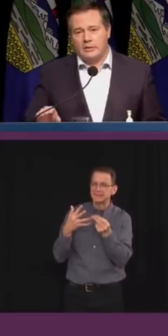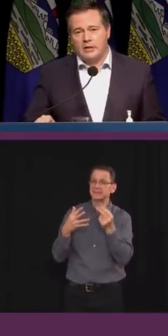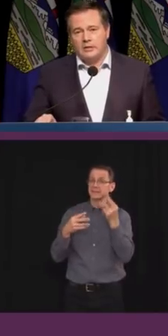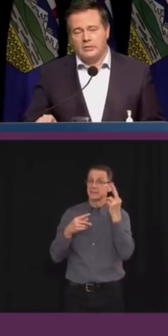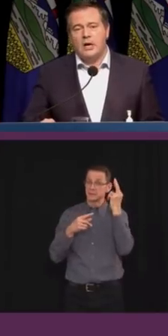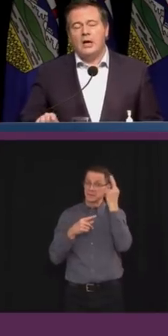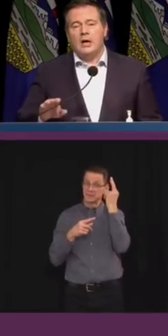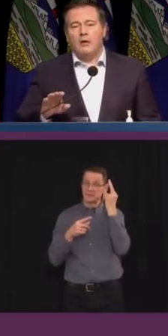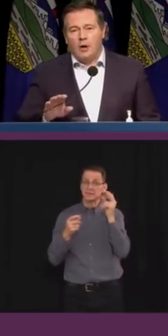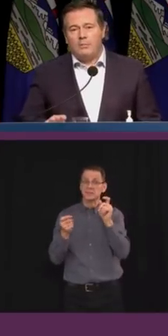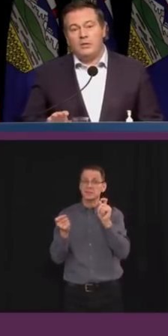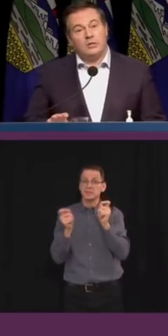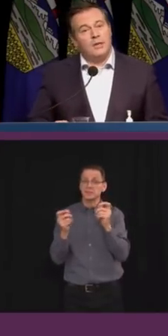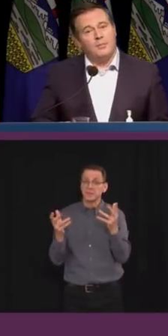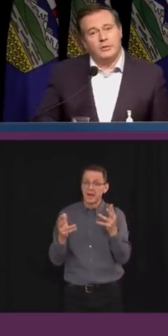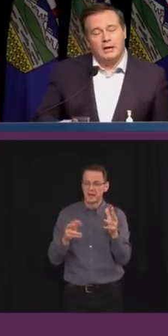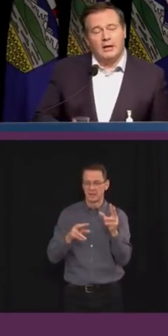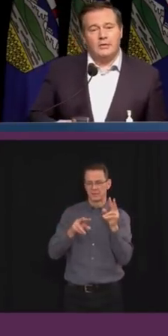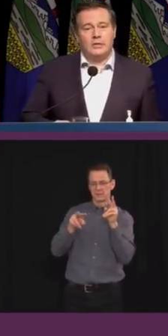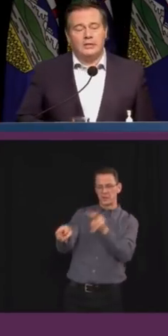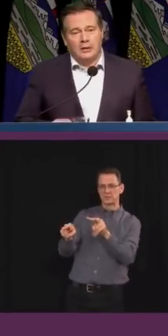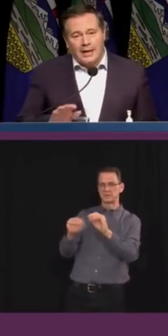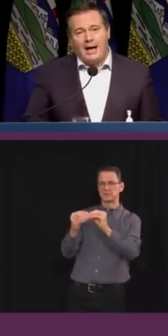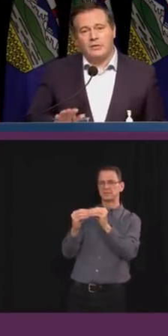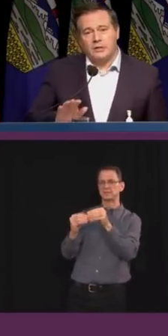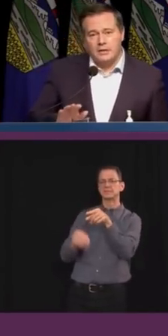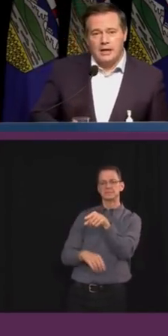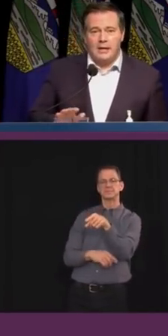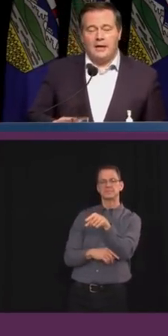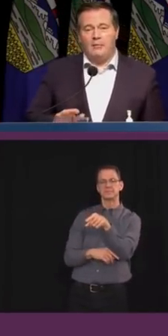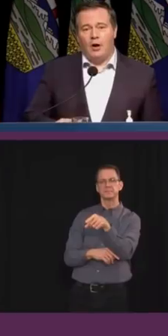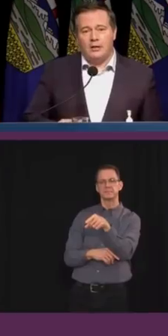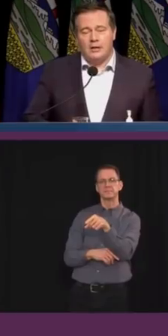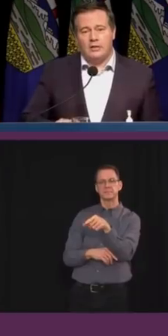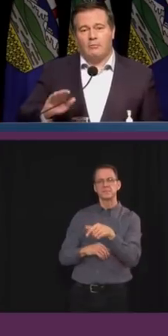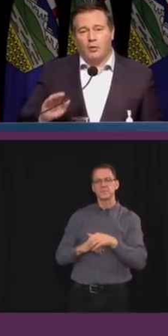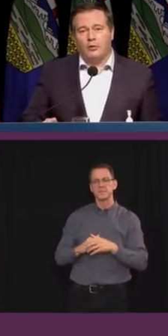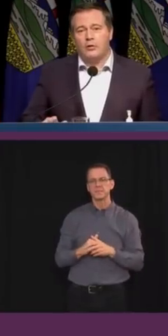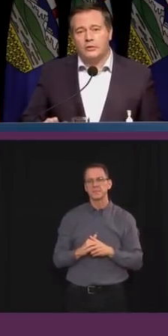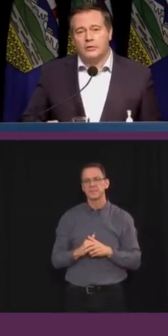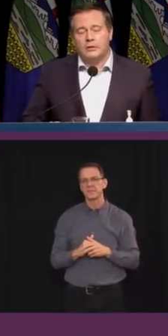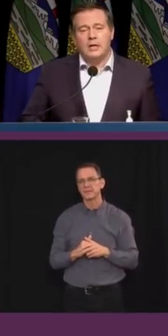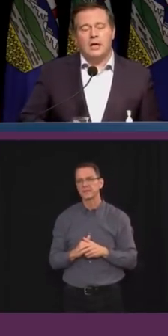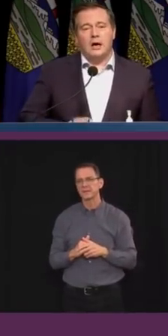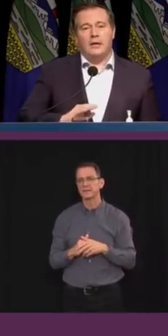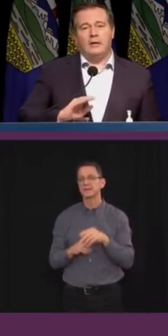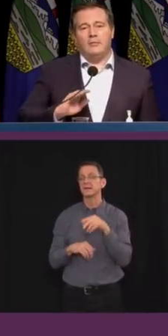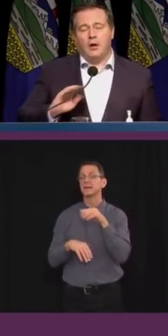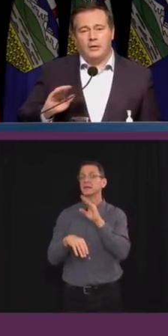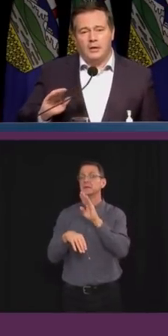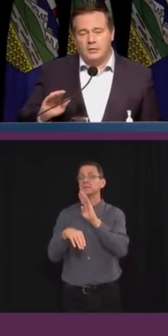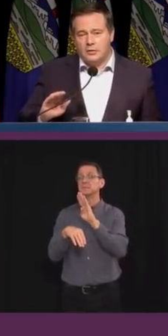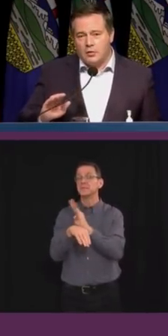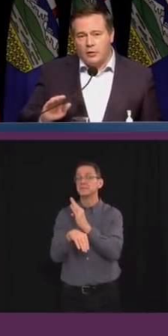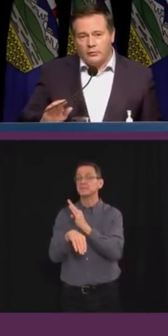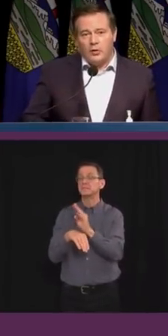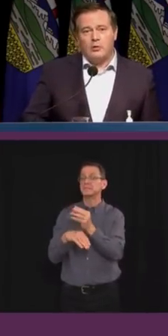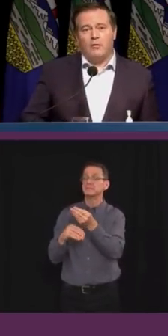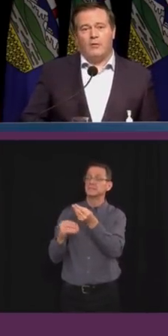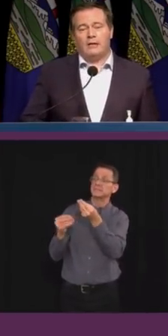of relaxations. What business people tell us is the last thing they want is a roller coaster. They don't want